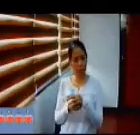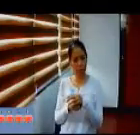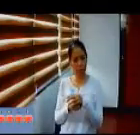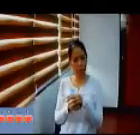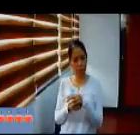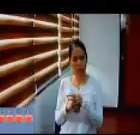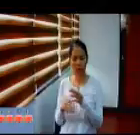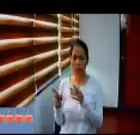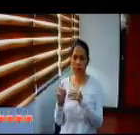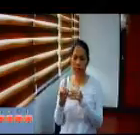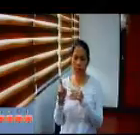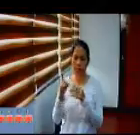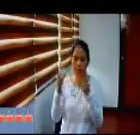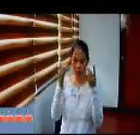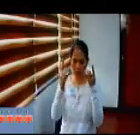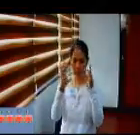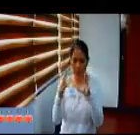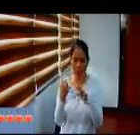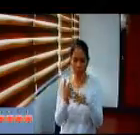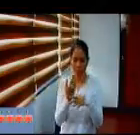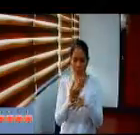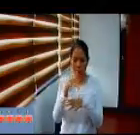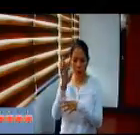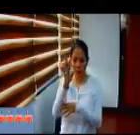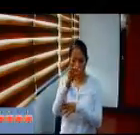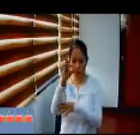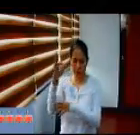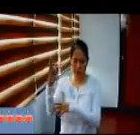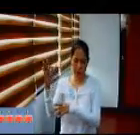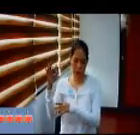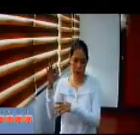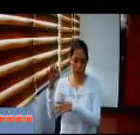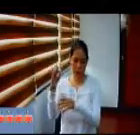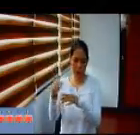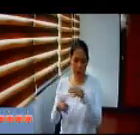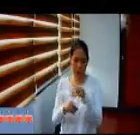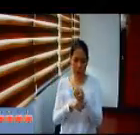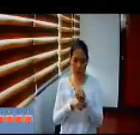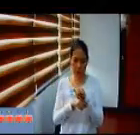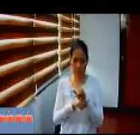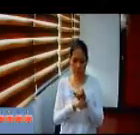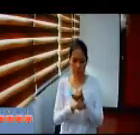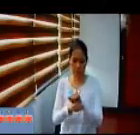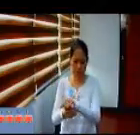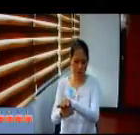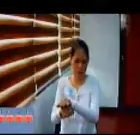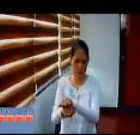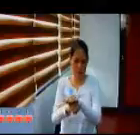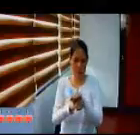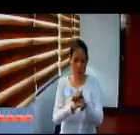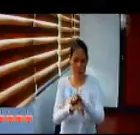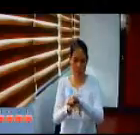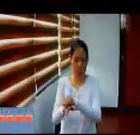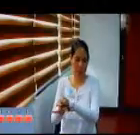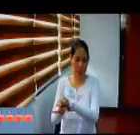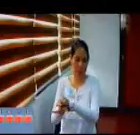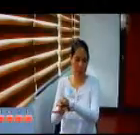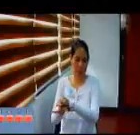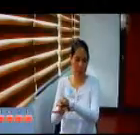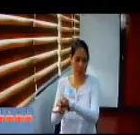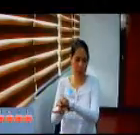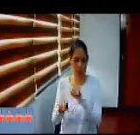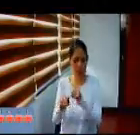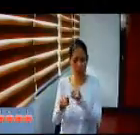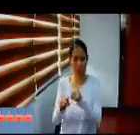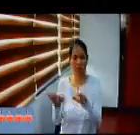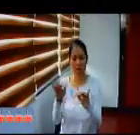what will endanger our forest in terms of pests will also endanger